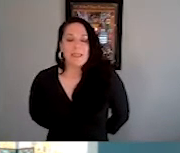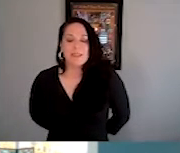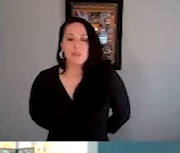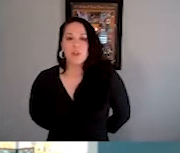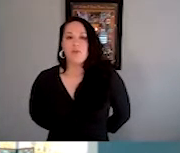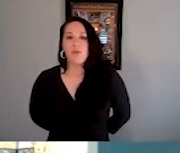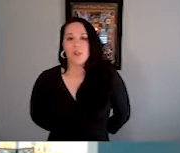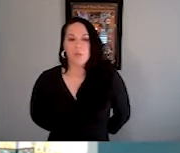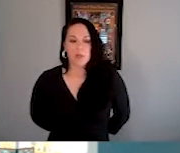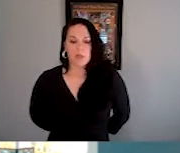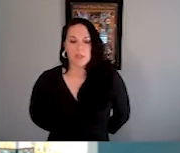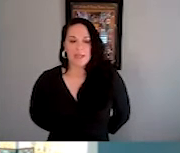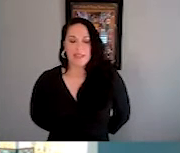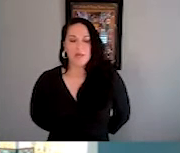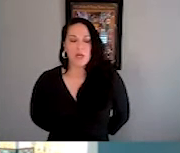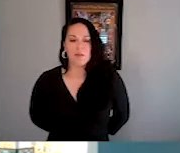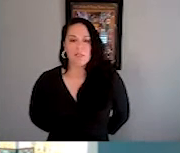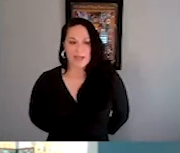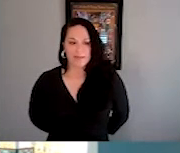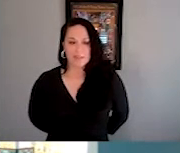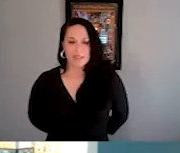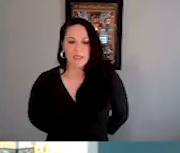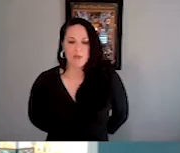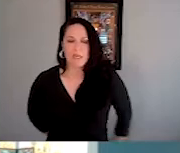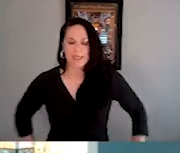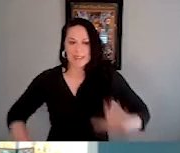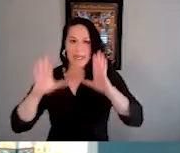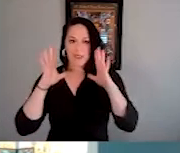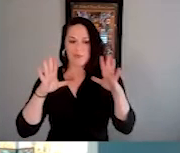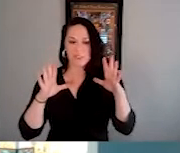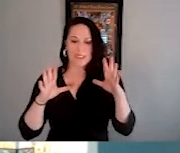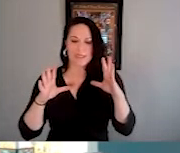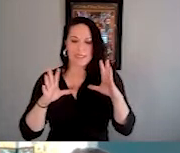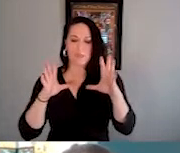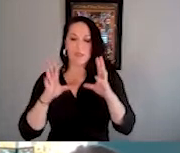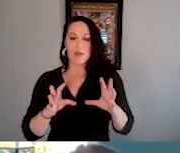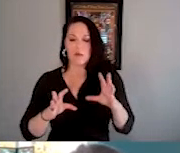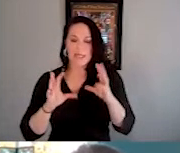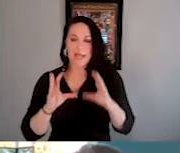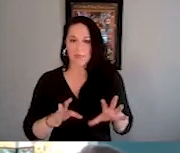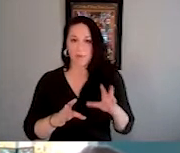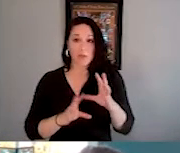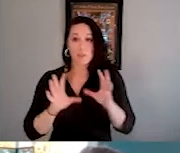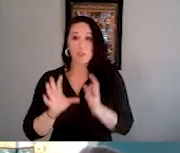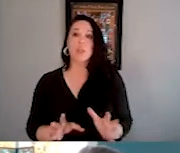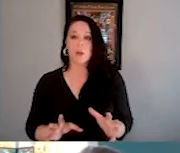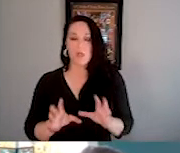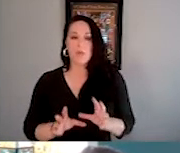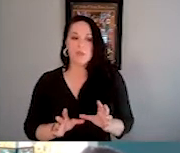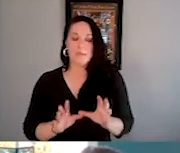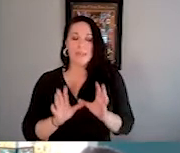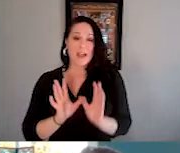Again, making sure you're involving your partners. I think a lot of times we kind of get tunnel vision and thinking we know exactly what we want. We